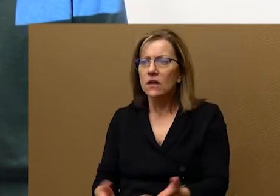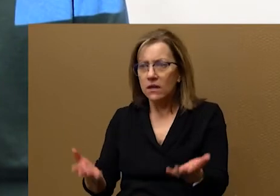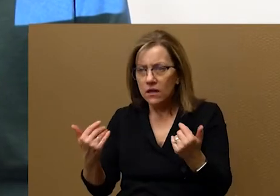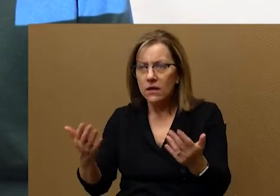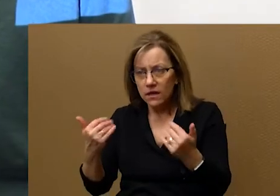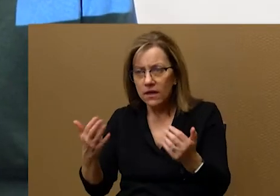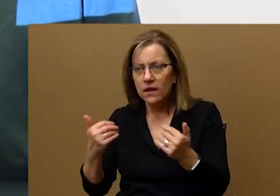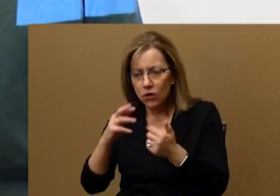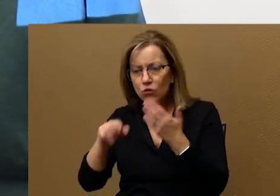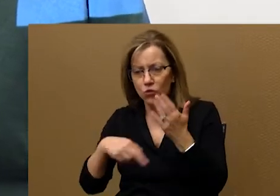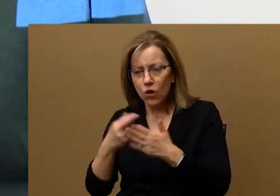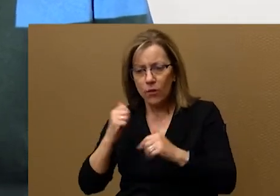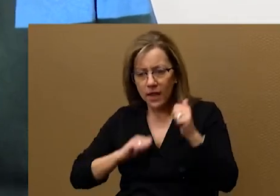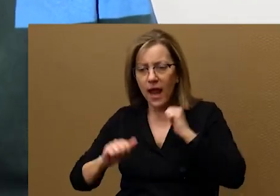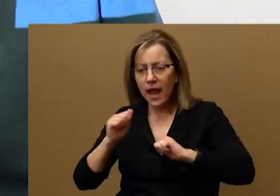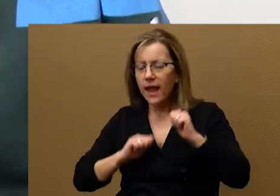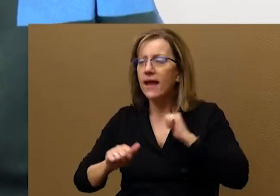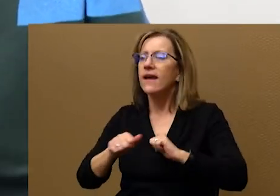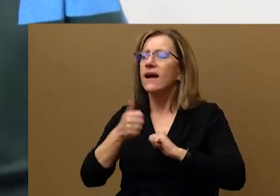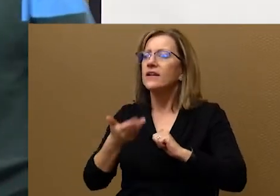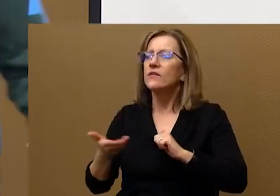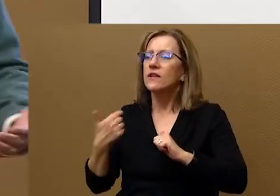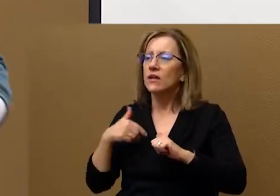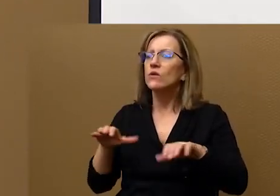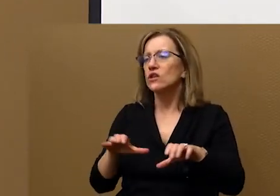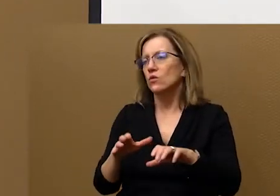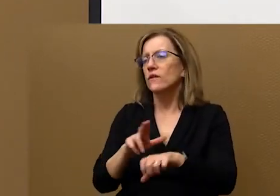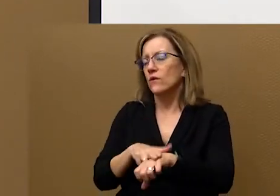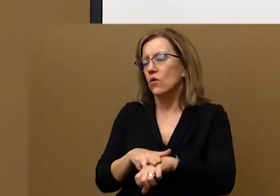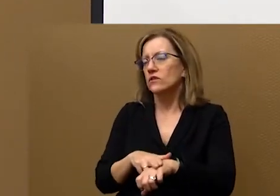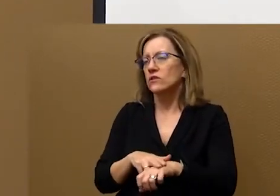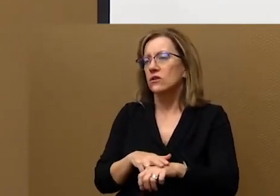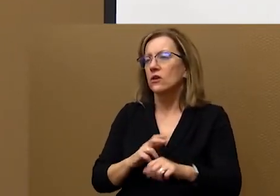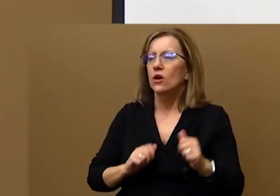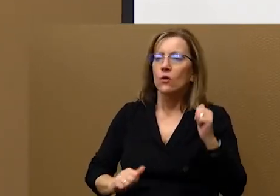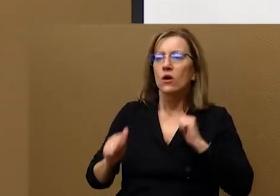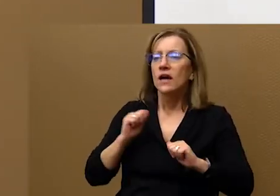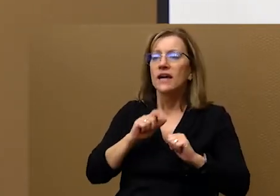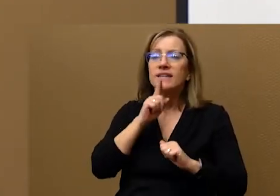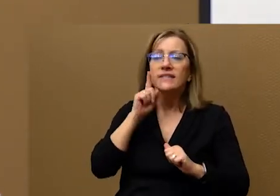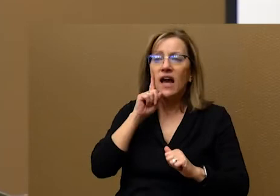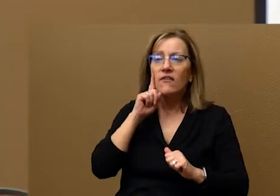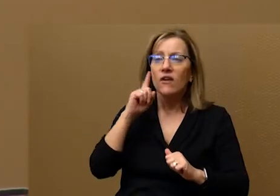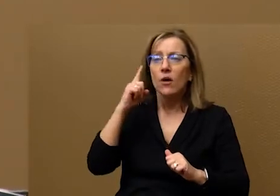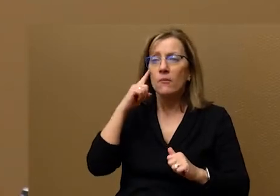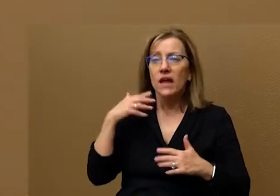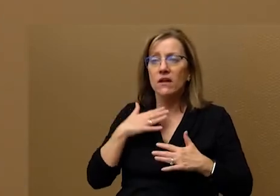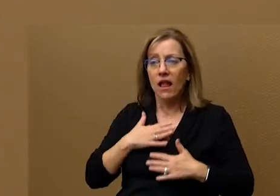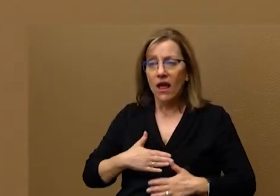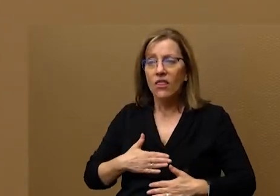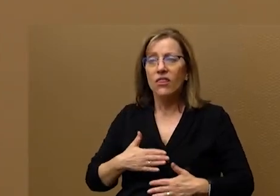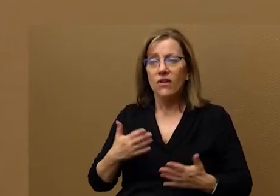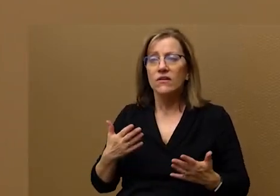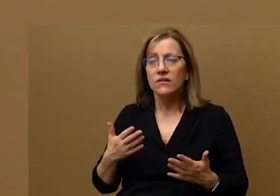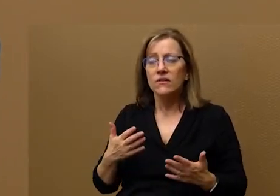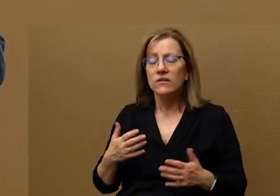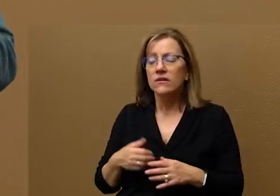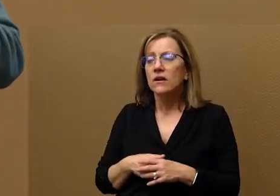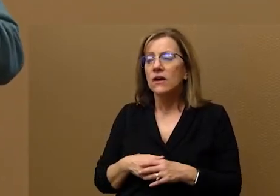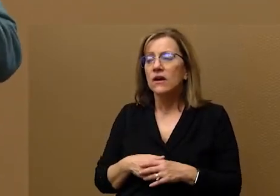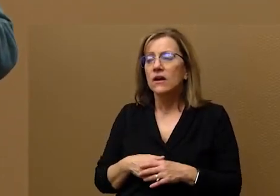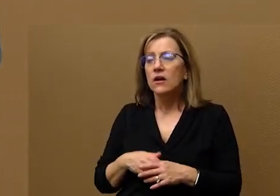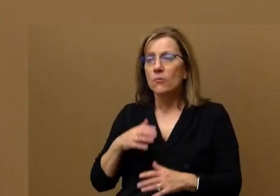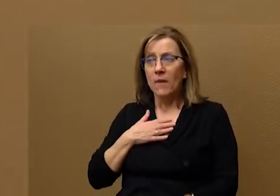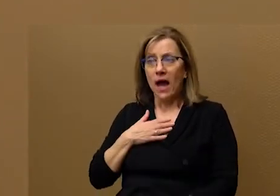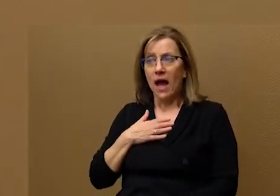it. Another thing we do, of course, we role play. In deaf mental health, it's been my observation that